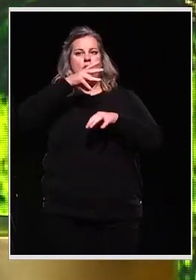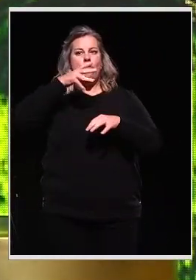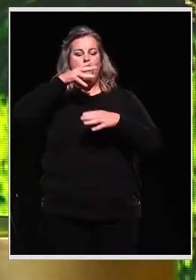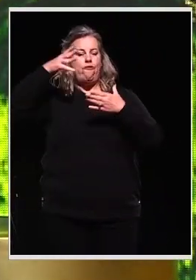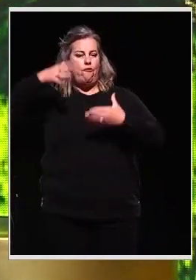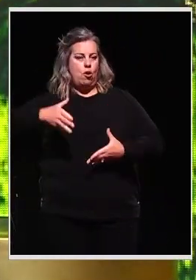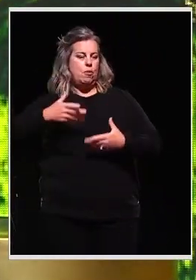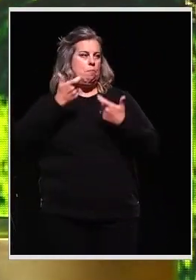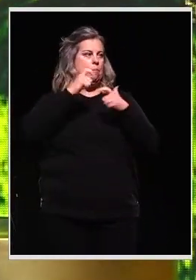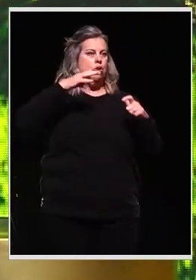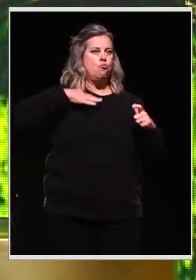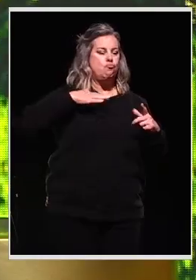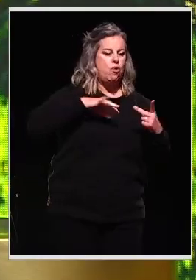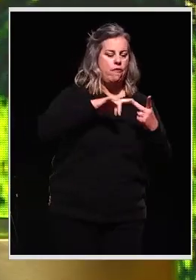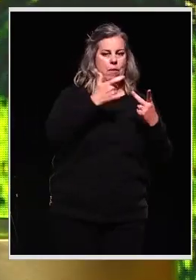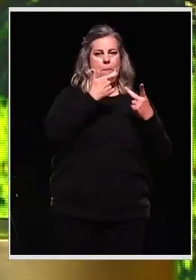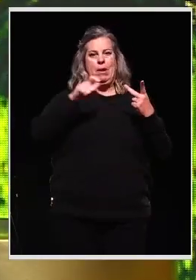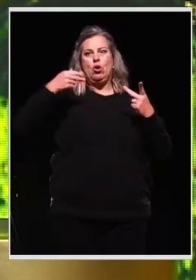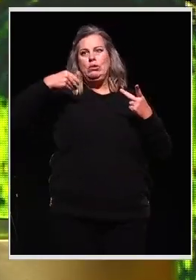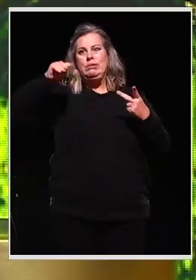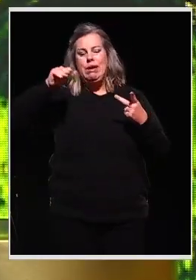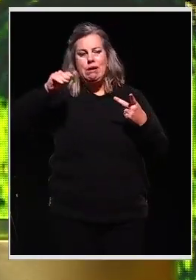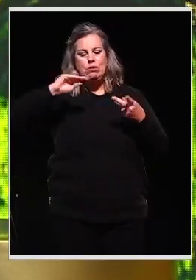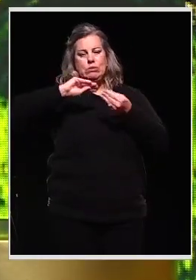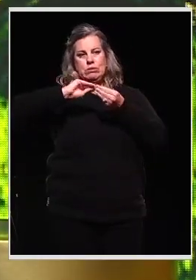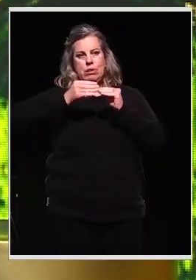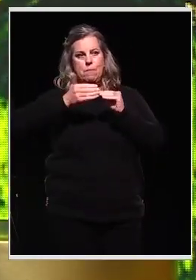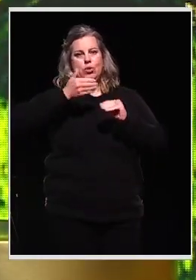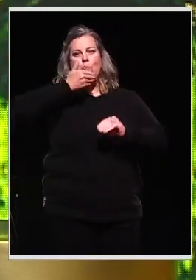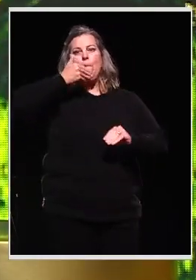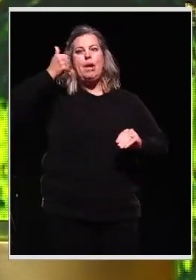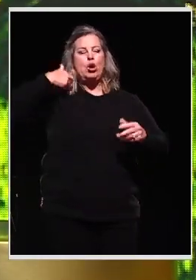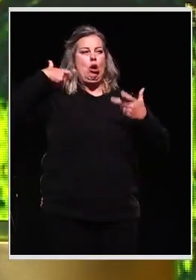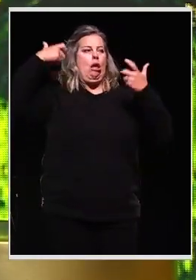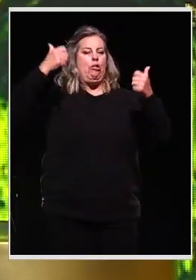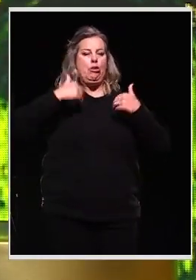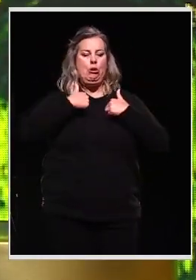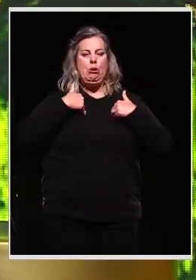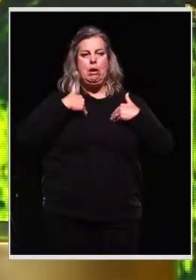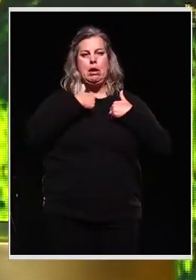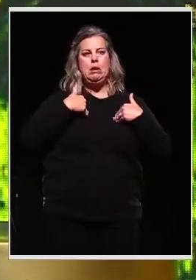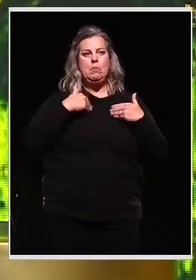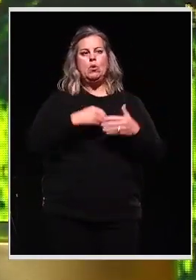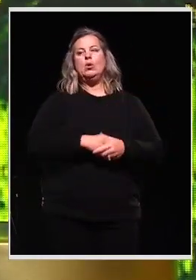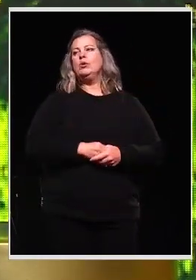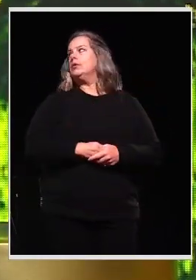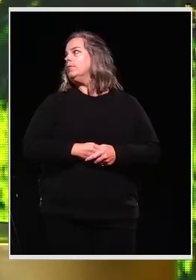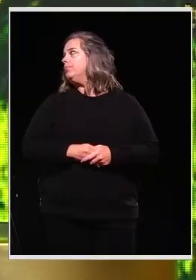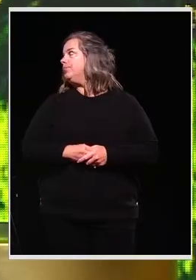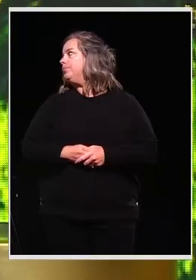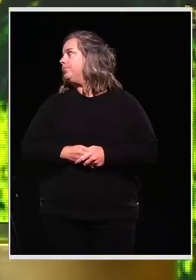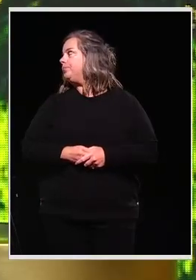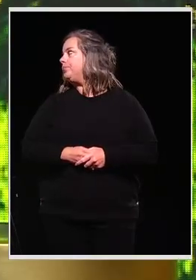greater profit, greater sales of milk, or it could be better, healthier animals, such that you're not turning over your herd so often.